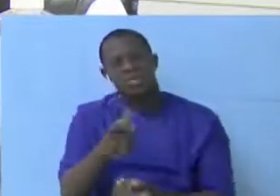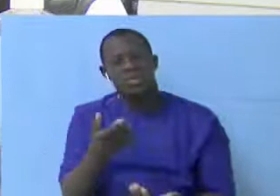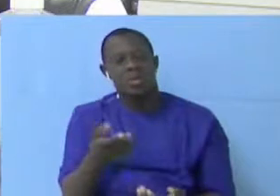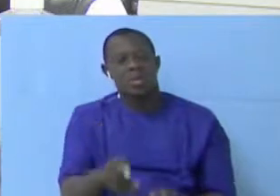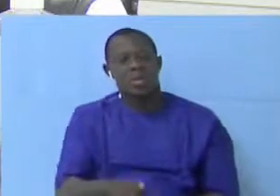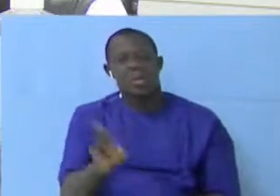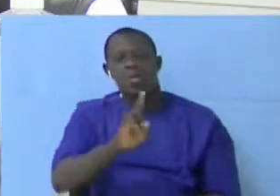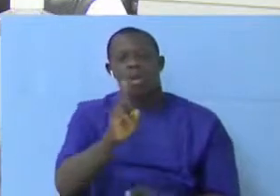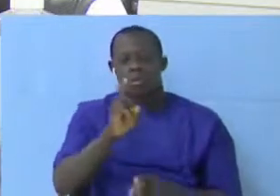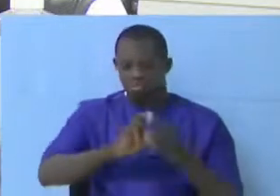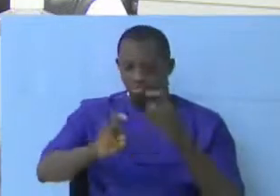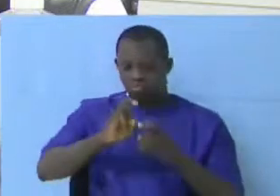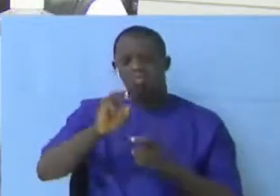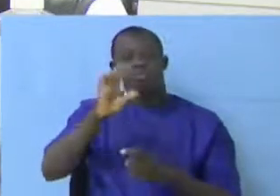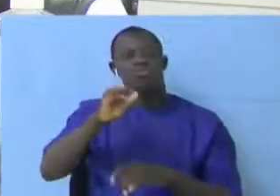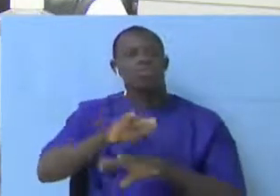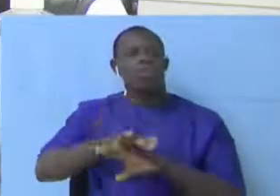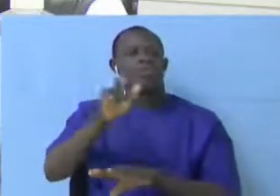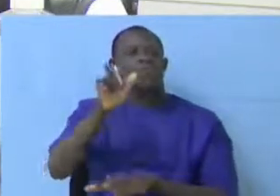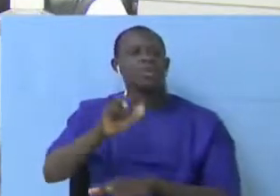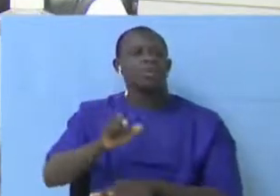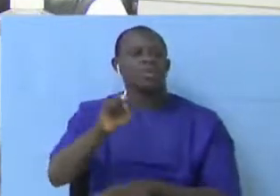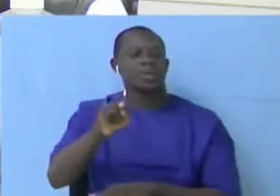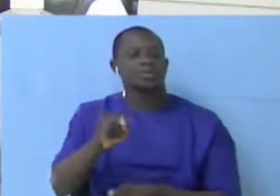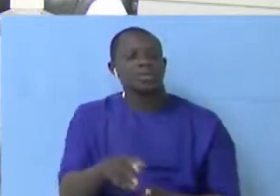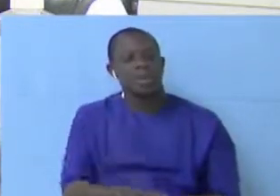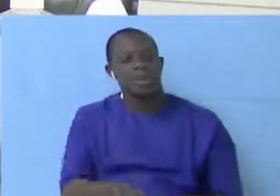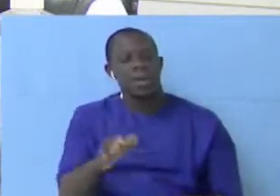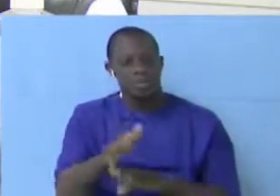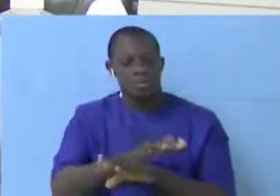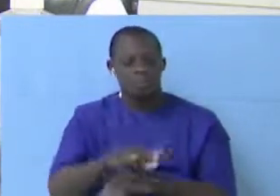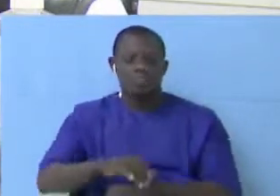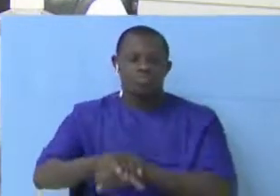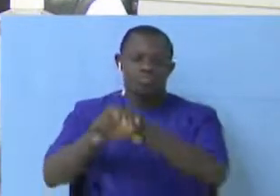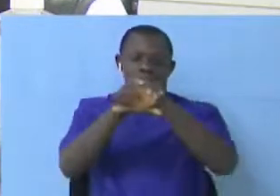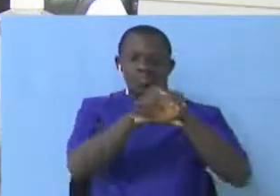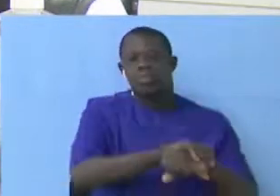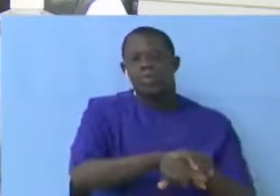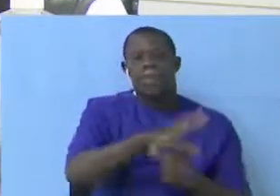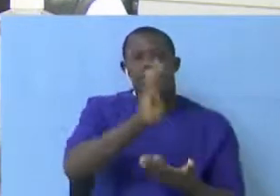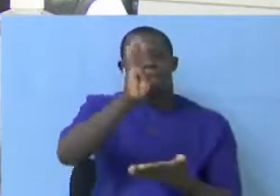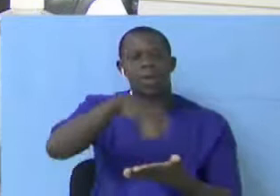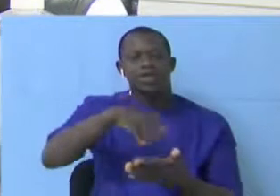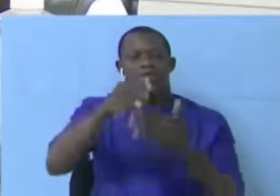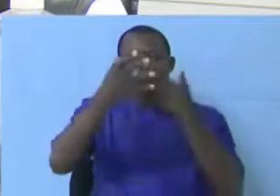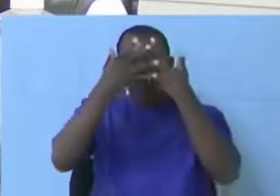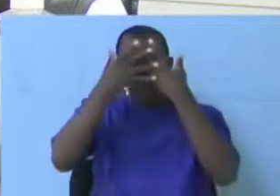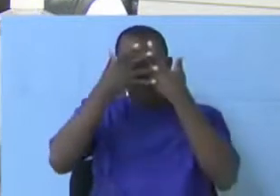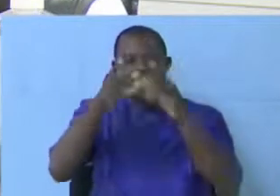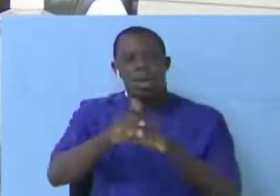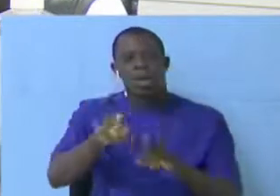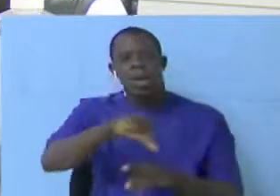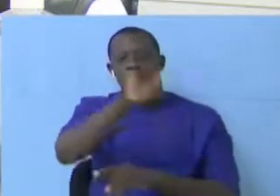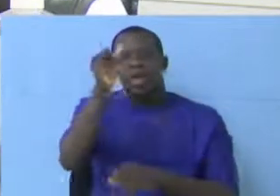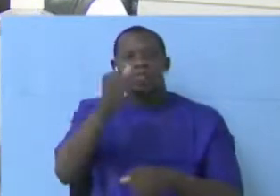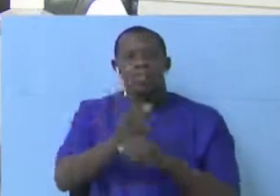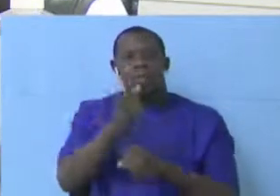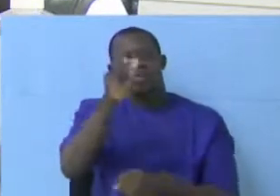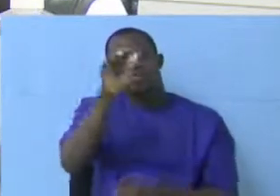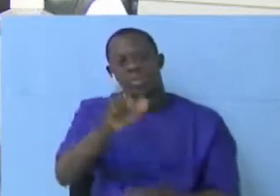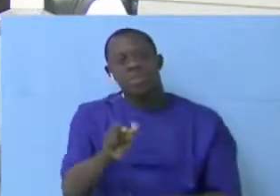What else did they do to him? They ended up taking him to Mile 2. Subject him to a